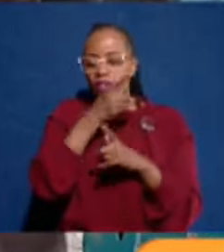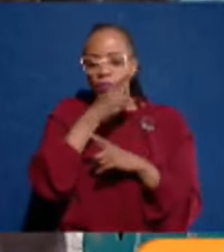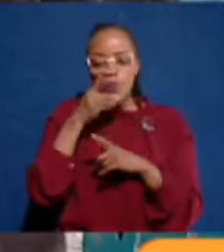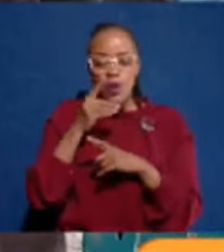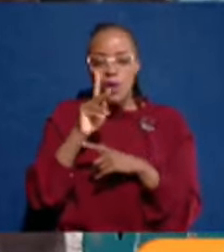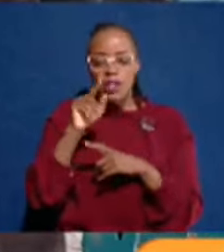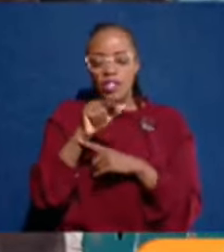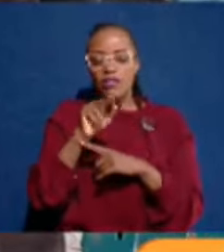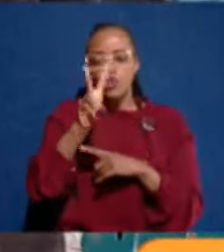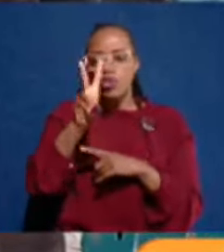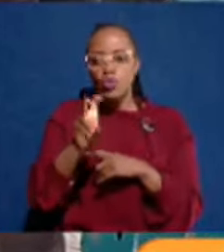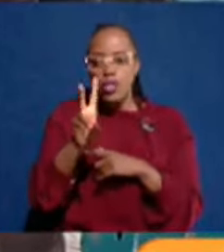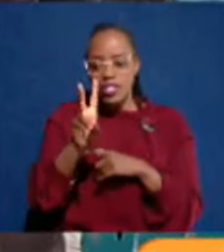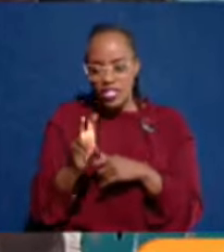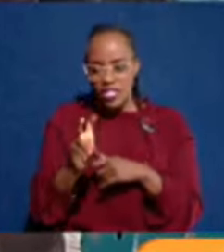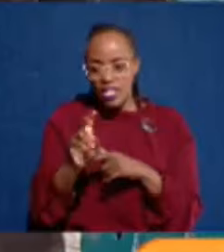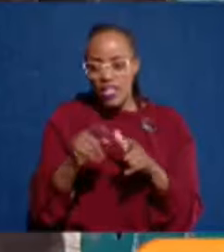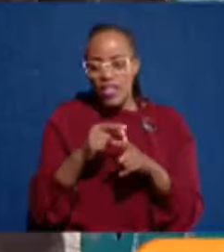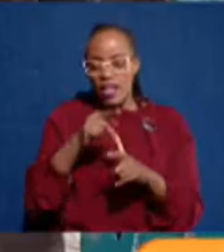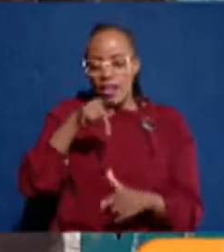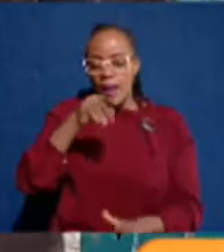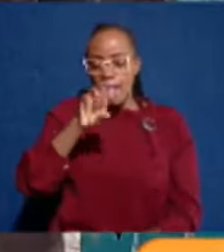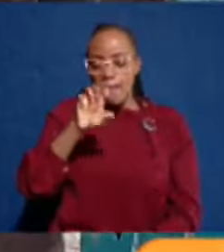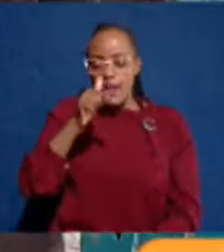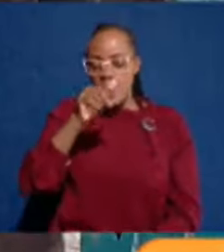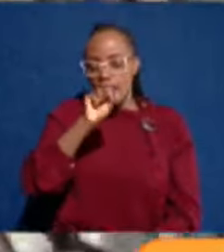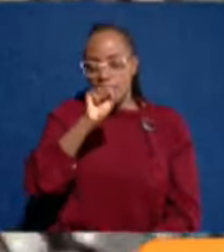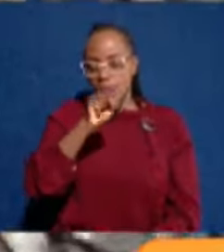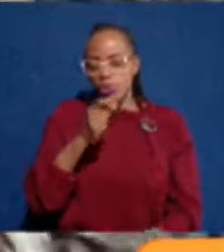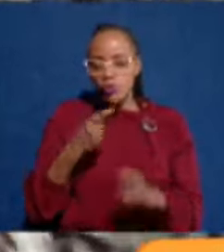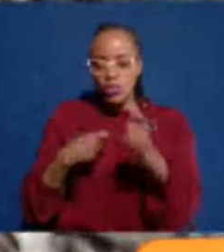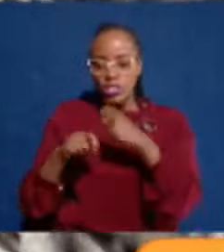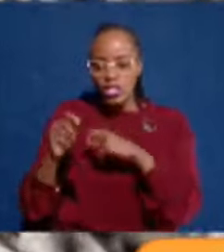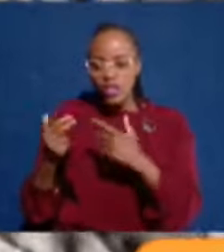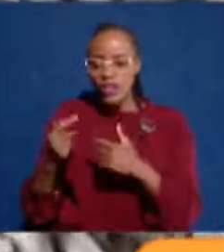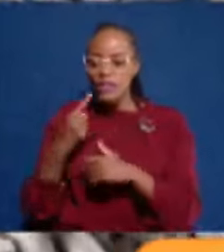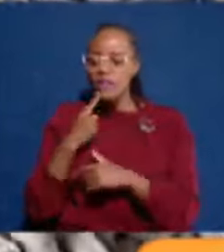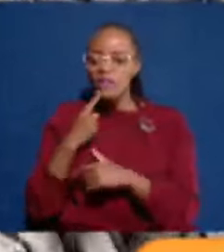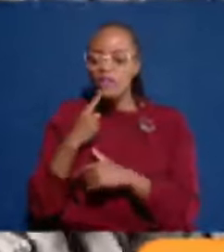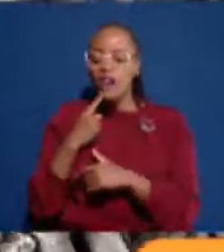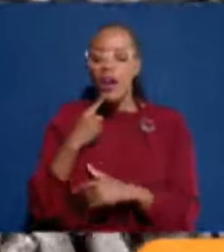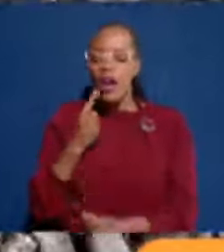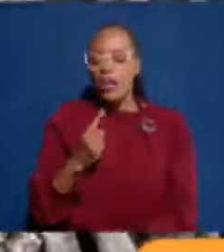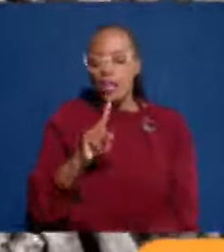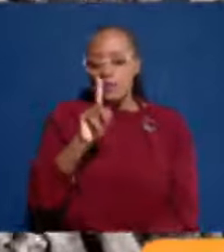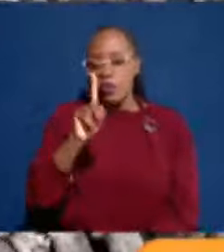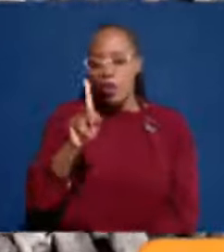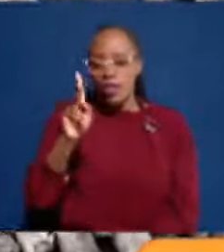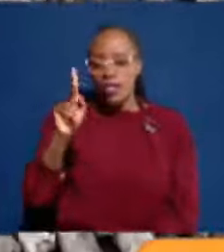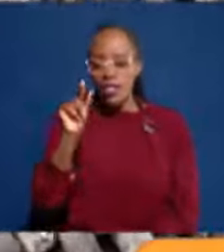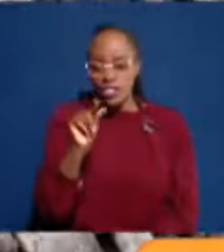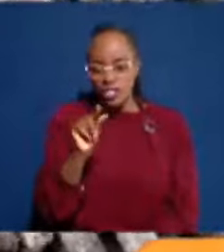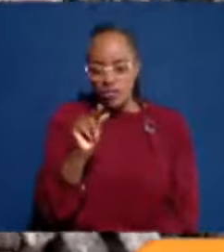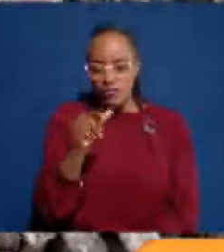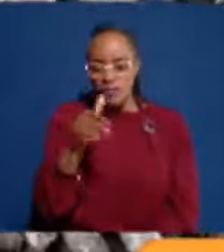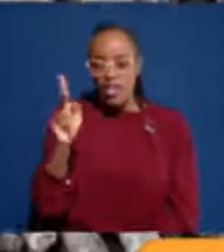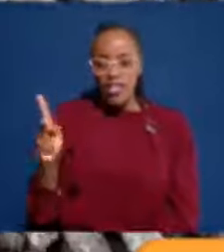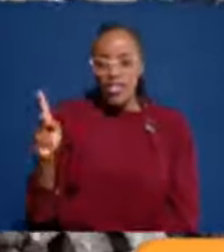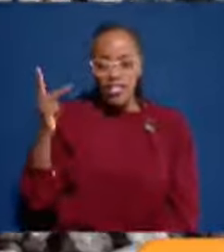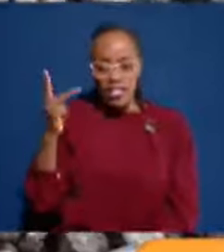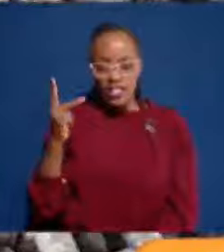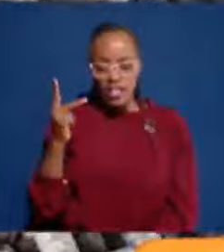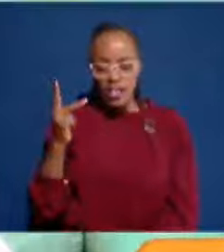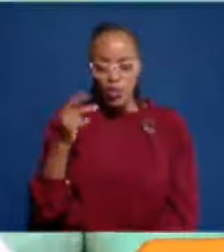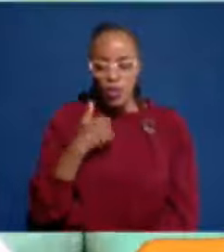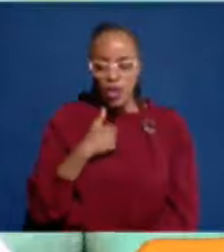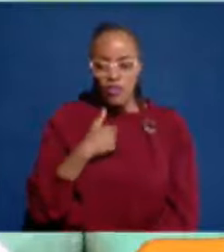goes for 20 shillings, while the pellets can be sold for as high as 100 shillings per kilo. In Kenya,